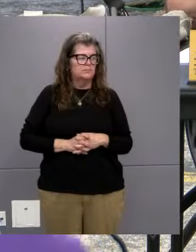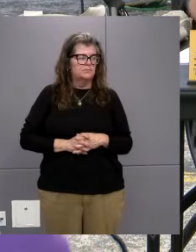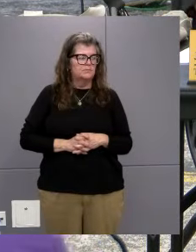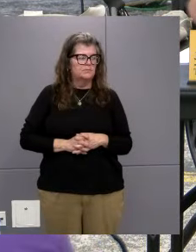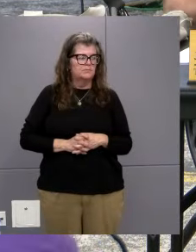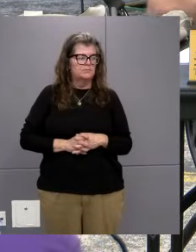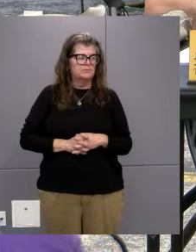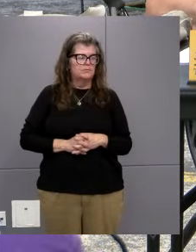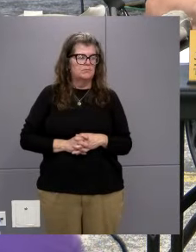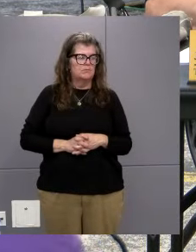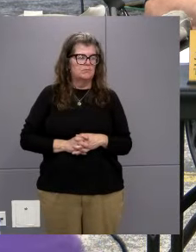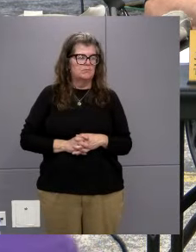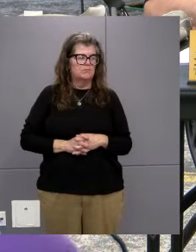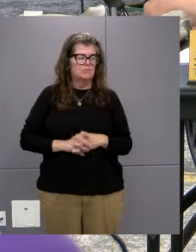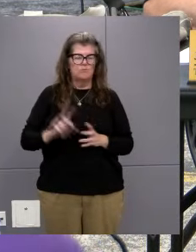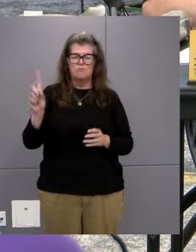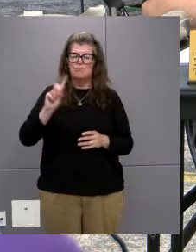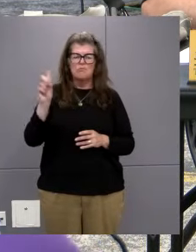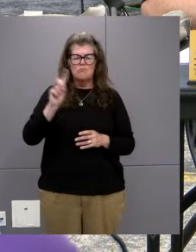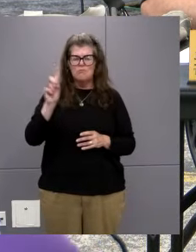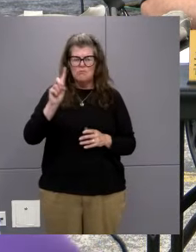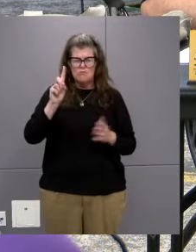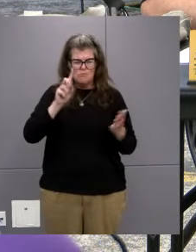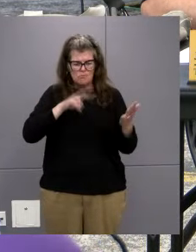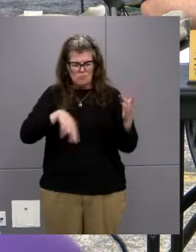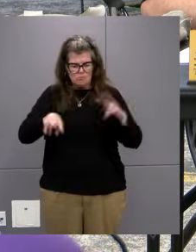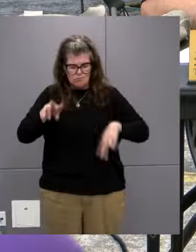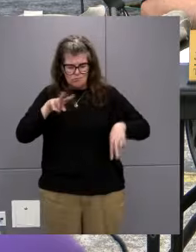of where